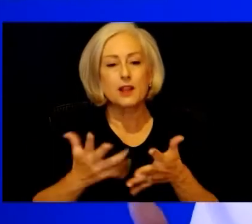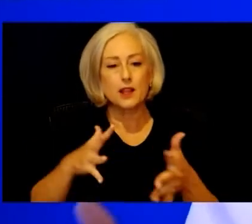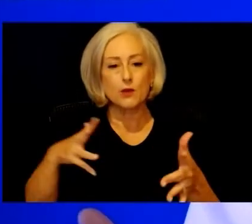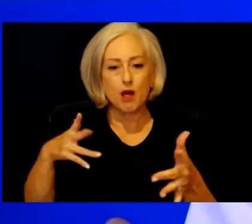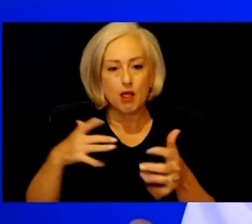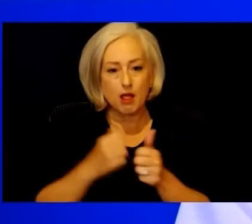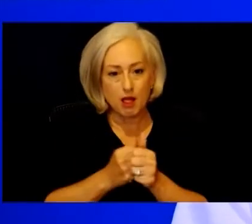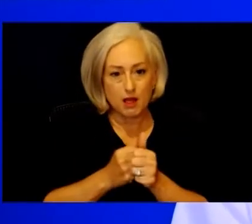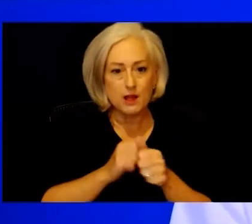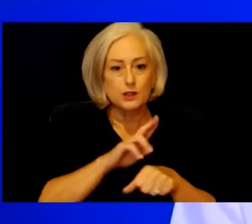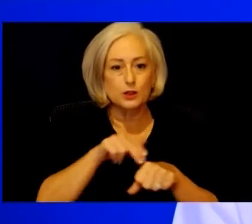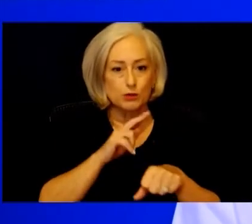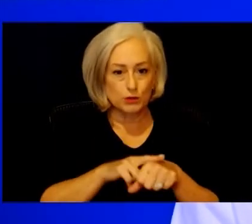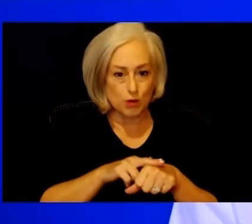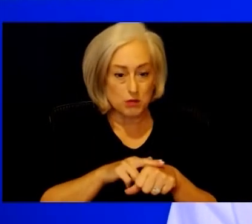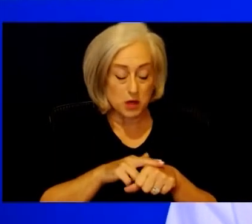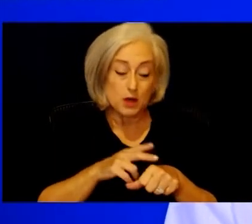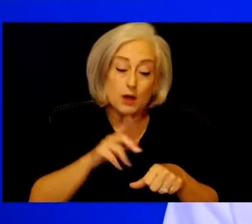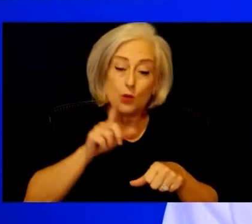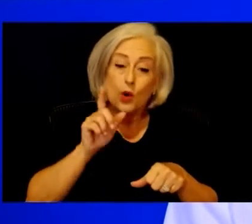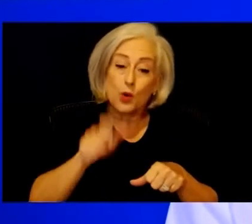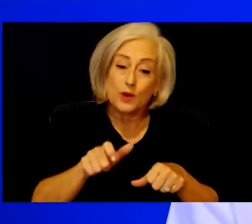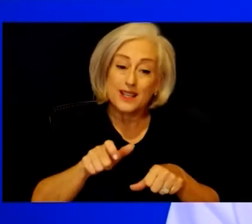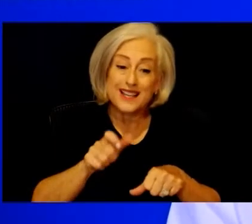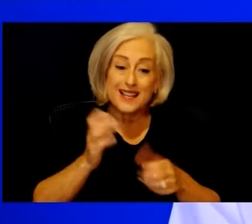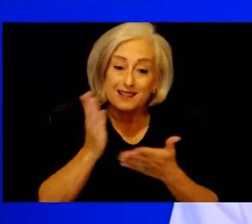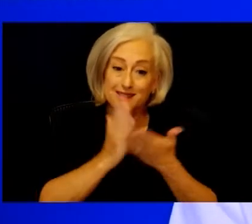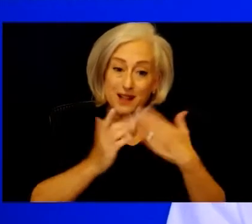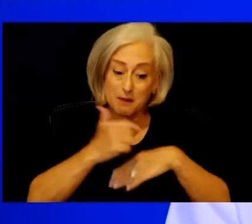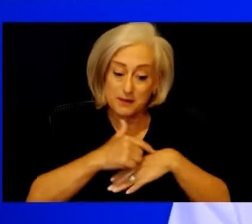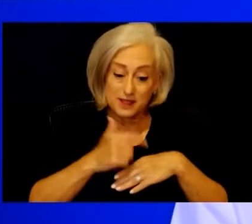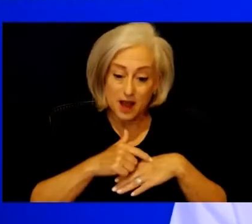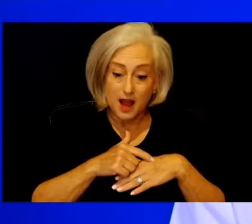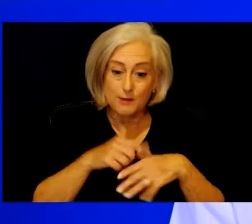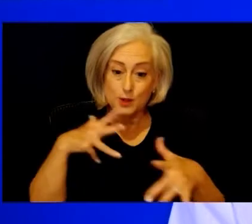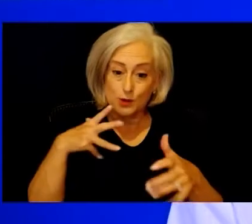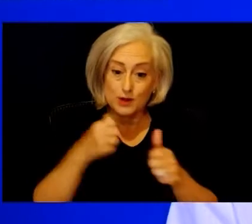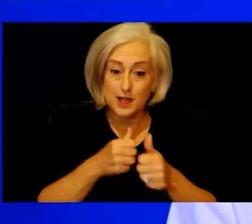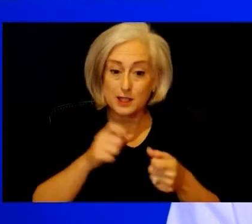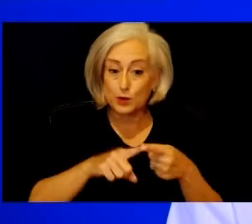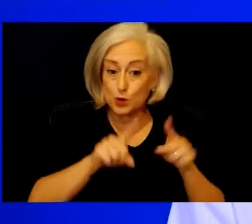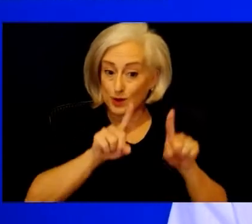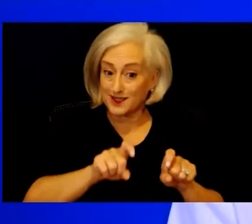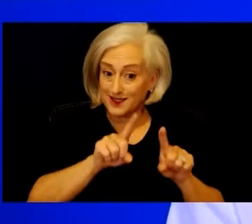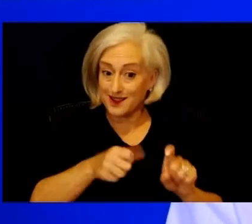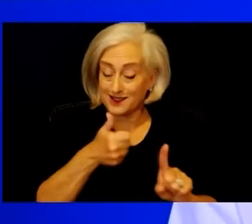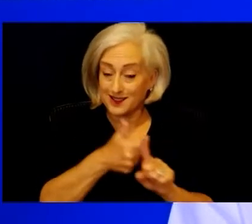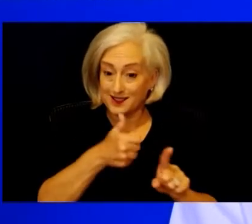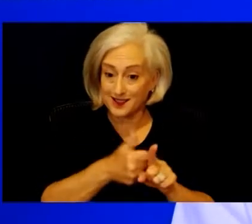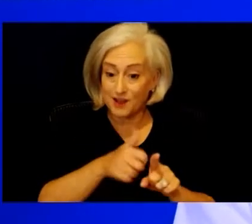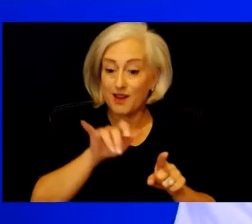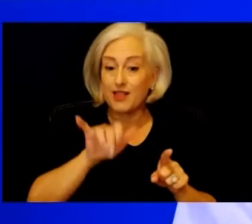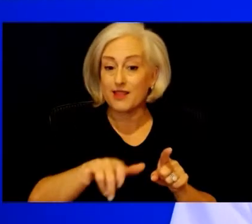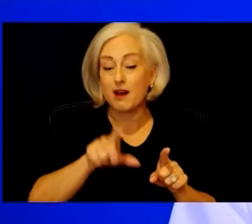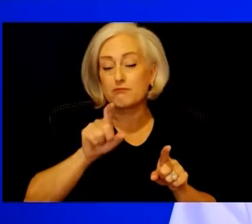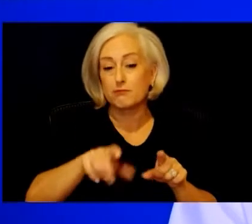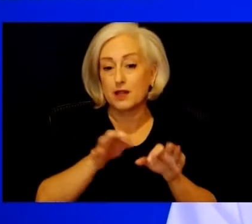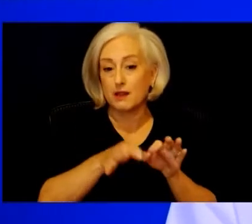the studies that were delayed or postponed. But again, I think we'll be close to normal levels of contrast